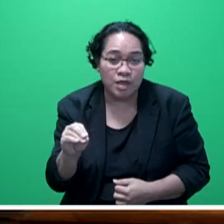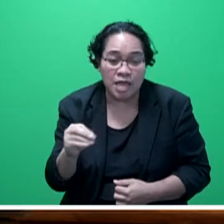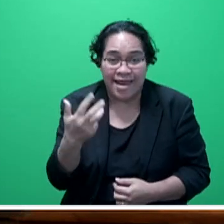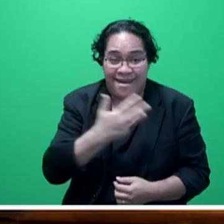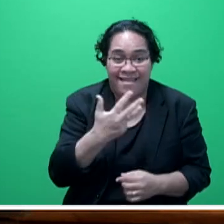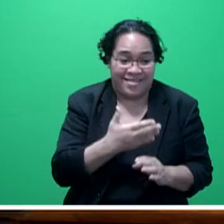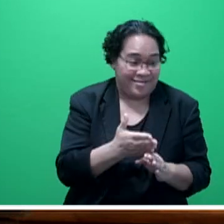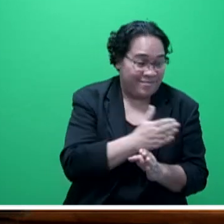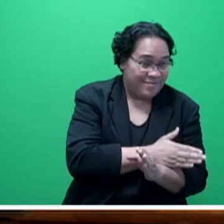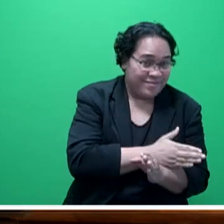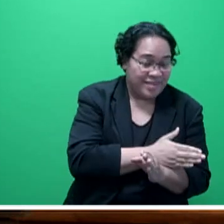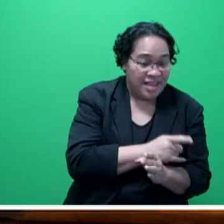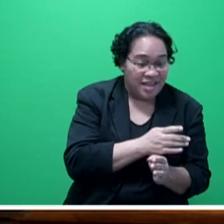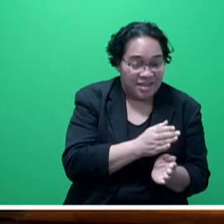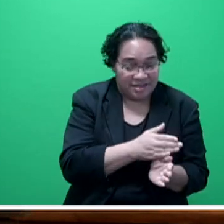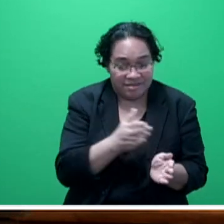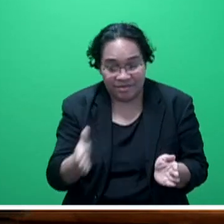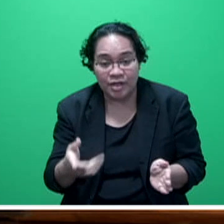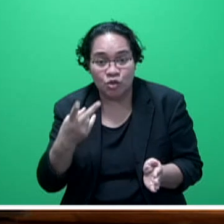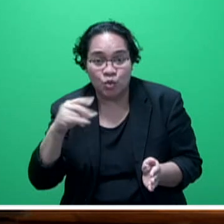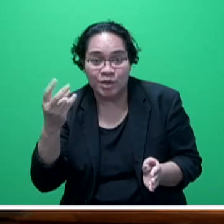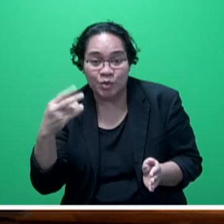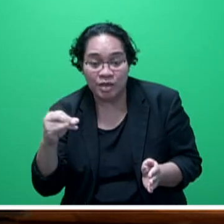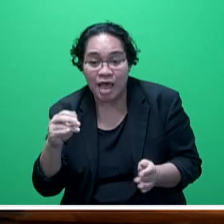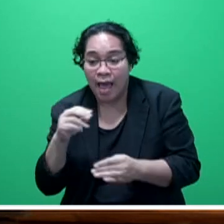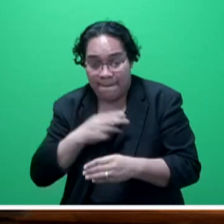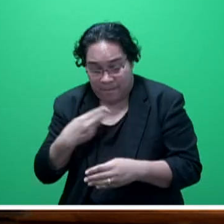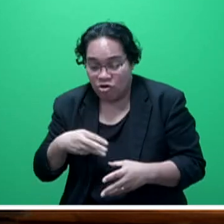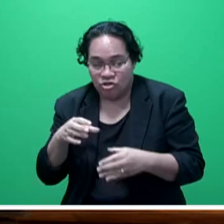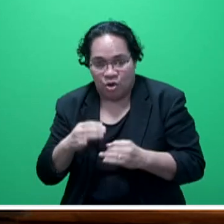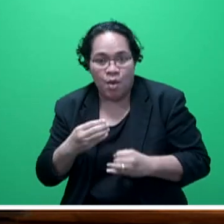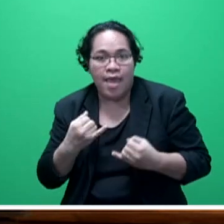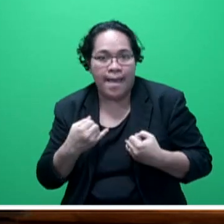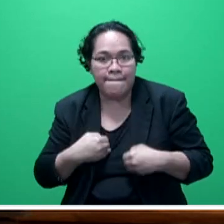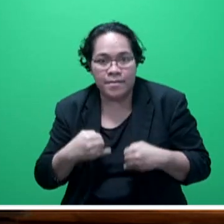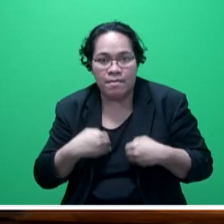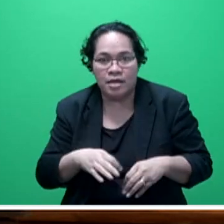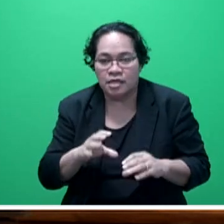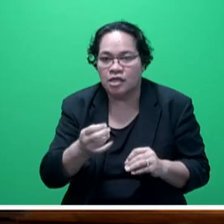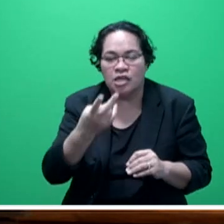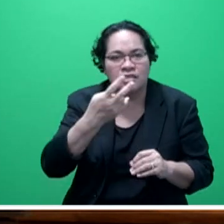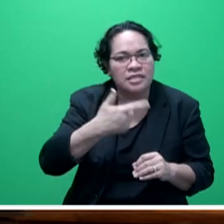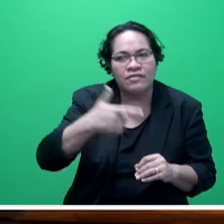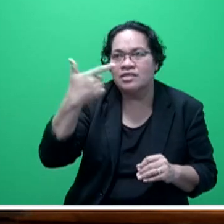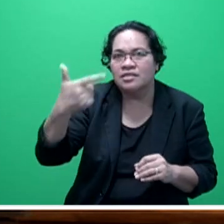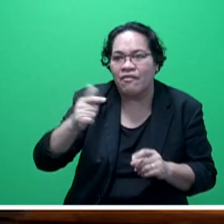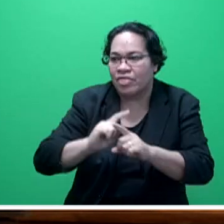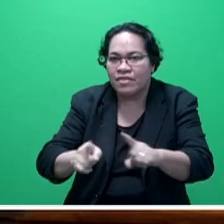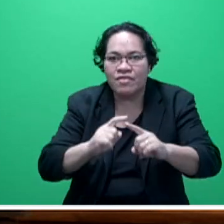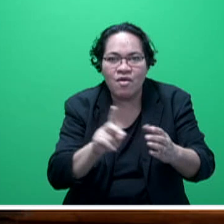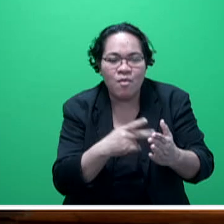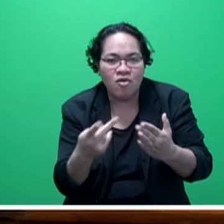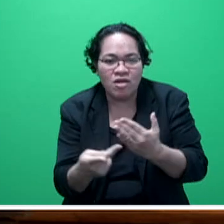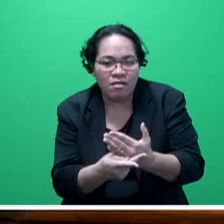2019 to 20 budget financial year, the ministry implemented 77 infrastructure projects under its CAF